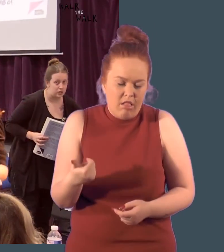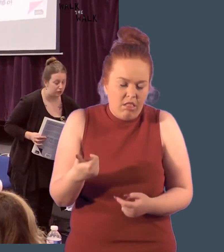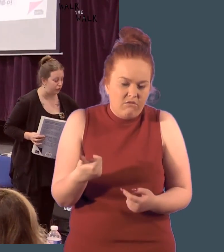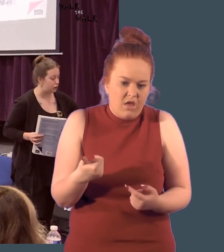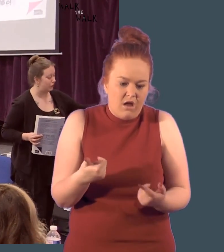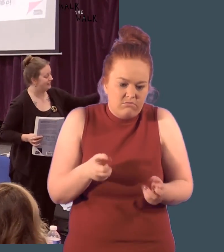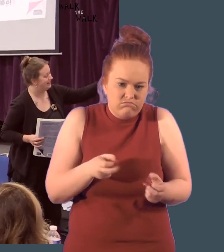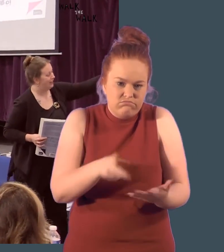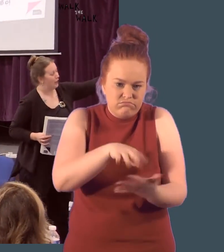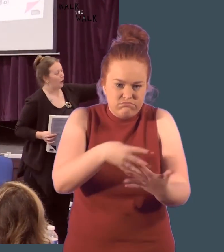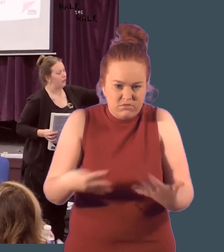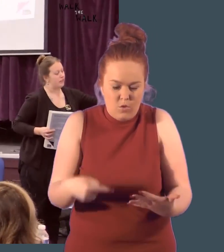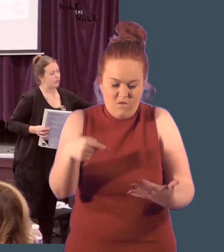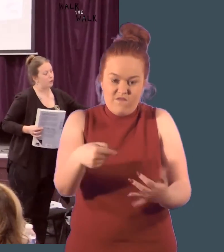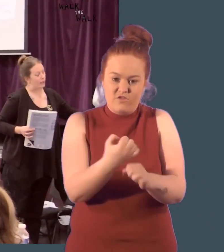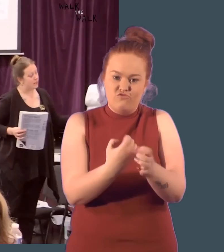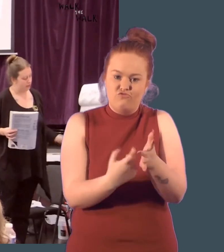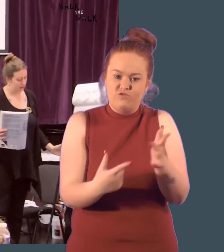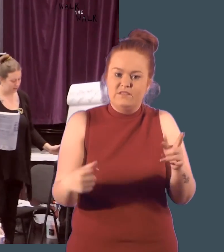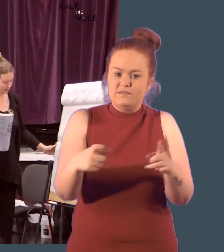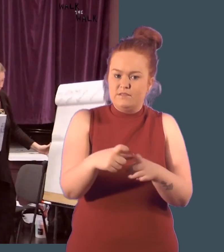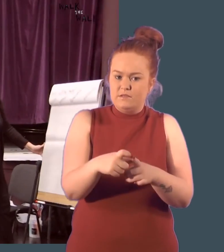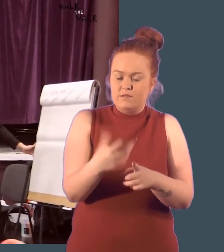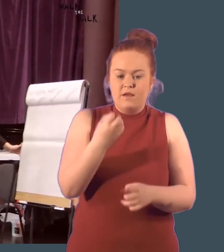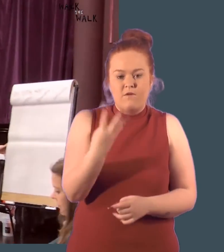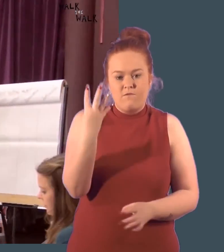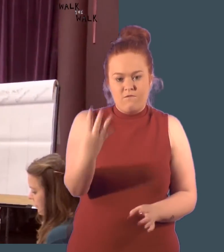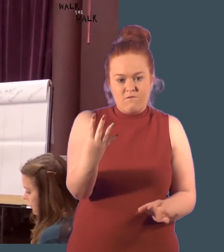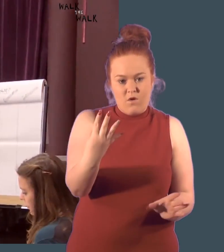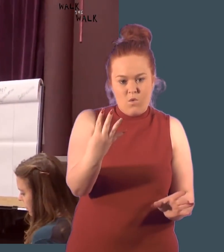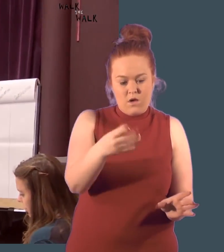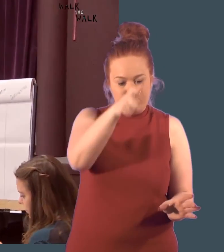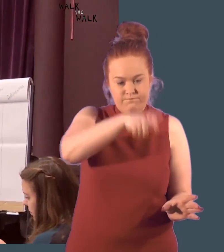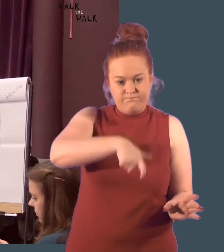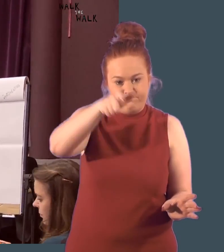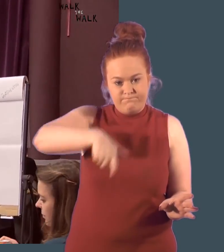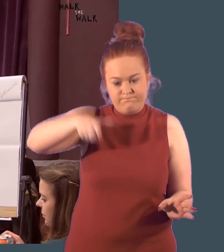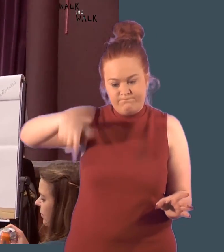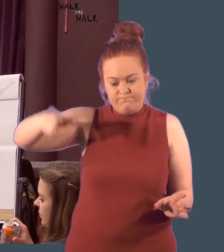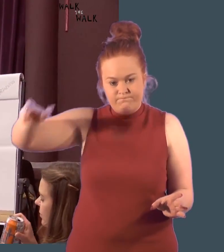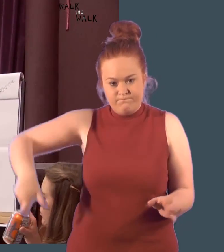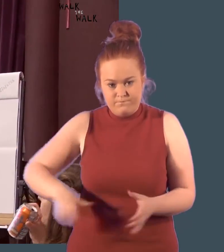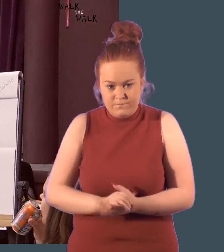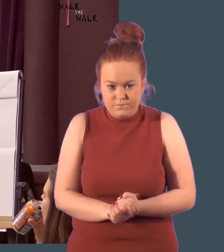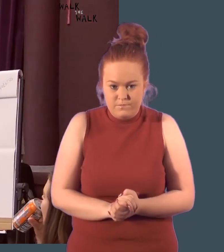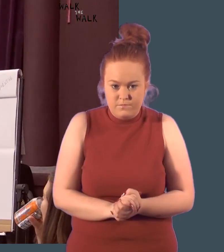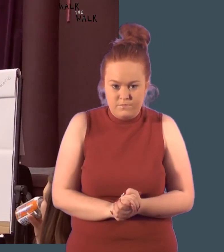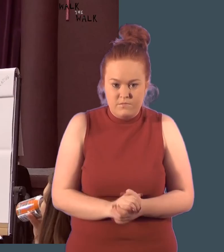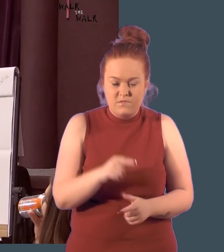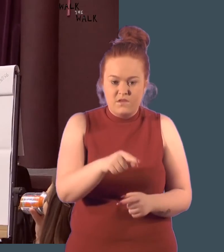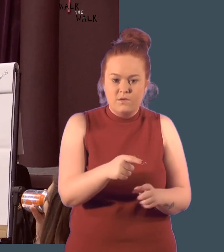much prettier version of this grid, which has 4 columns in